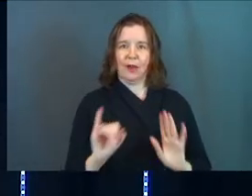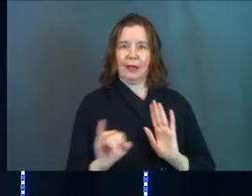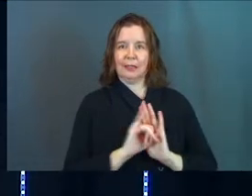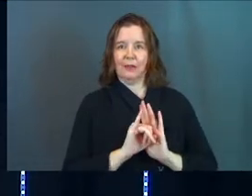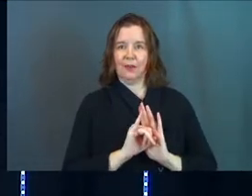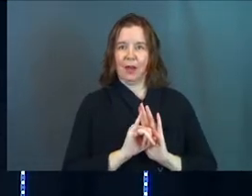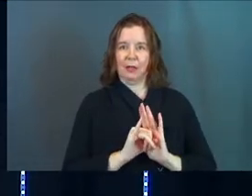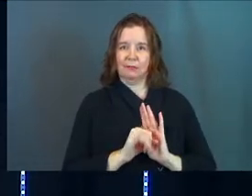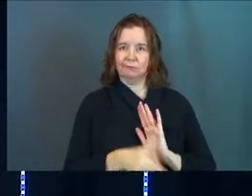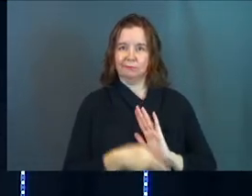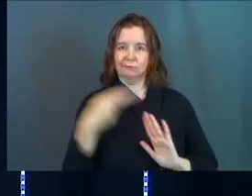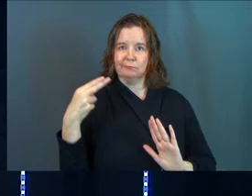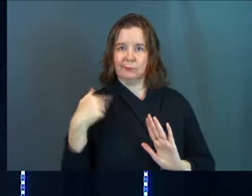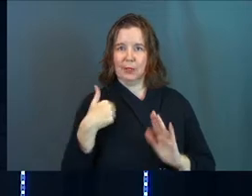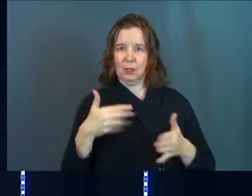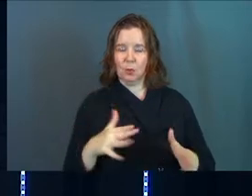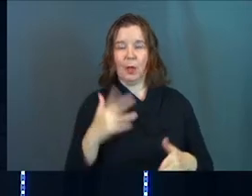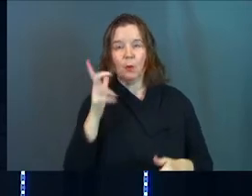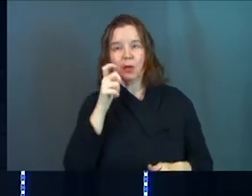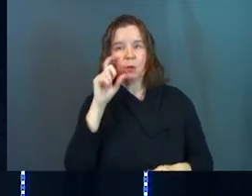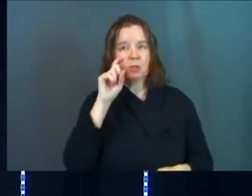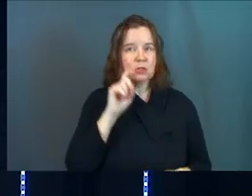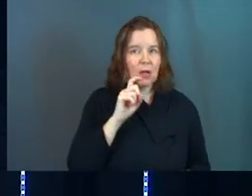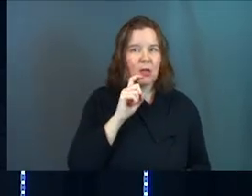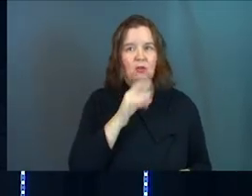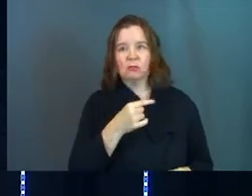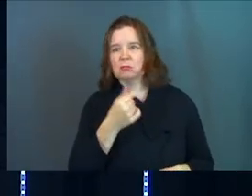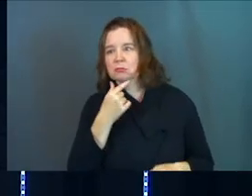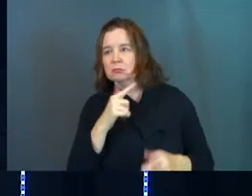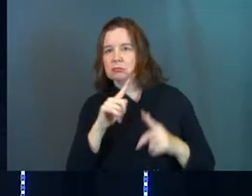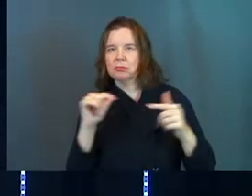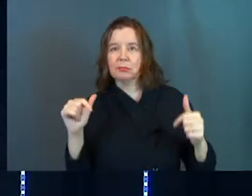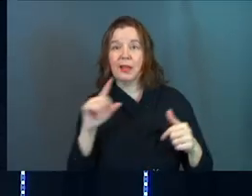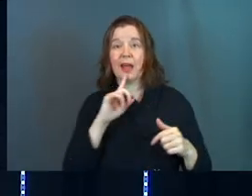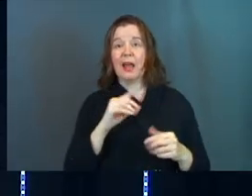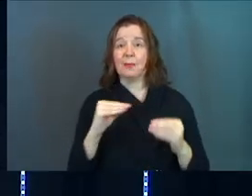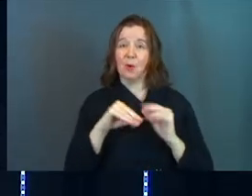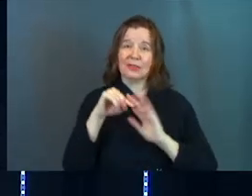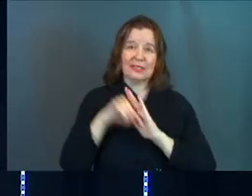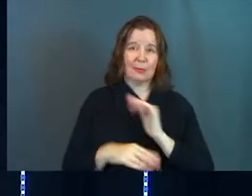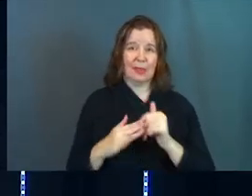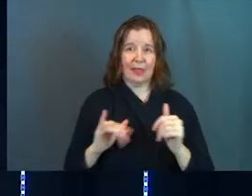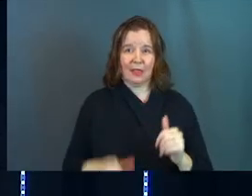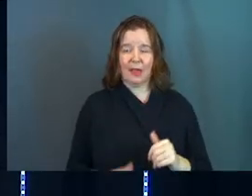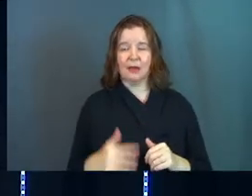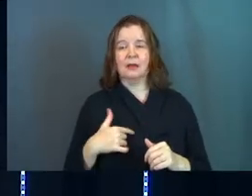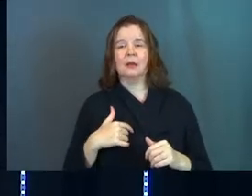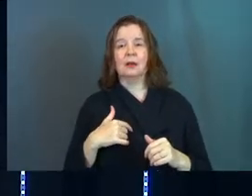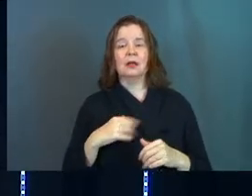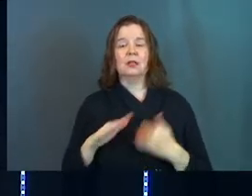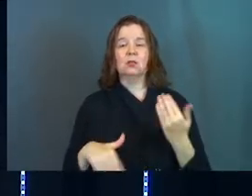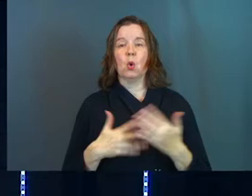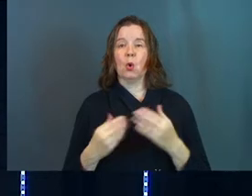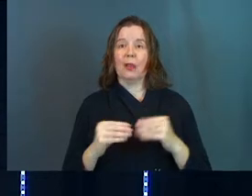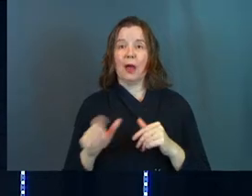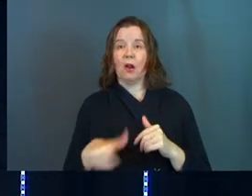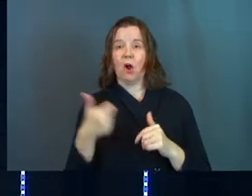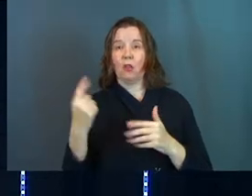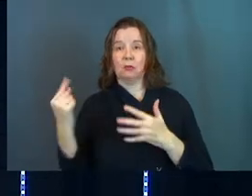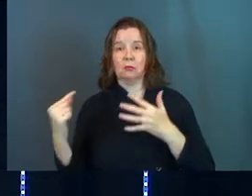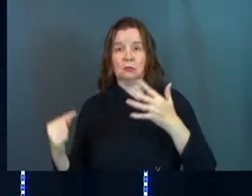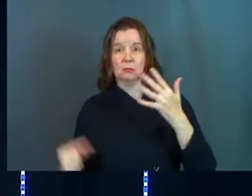this way. And we hear it with gender and sexuality. And it's actually, it's much deeper than that. It's a whole lot